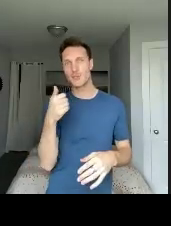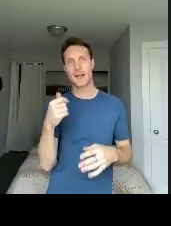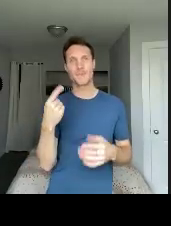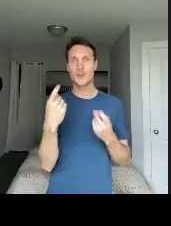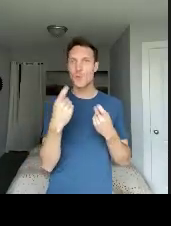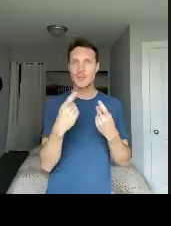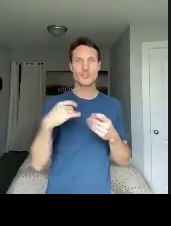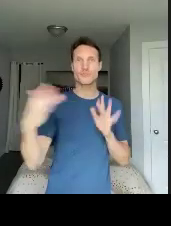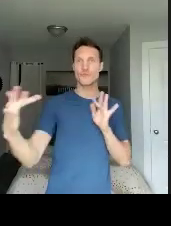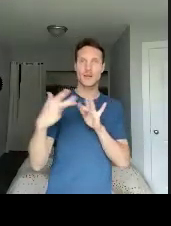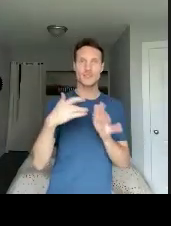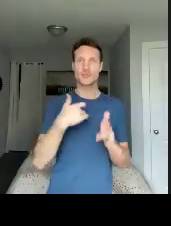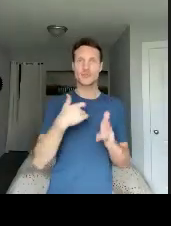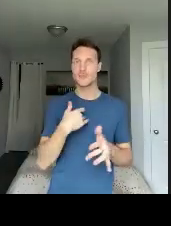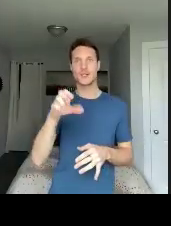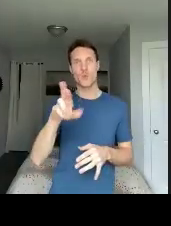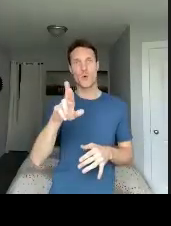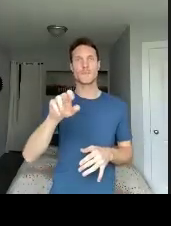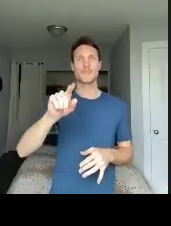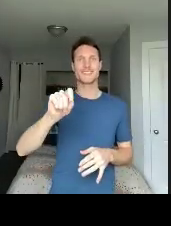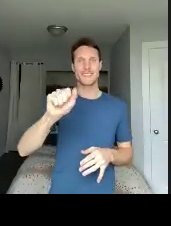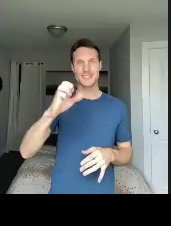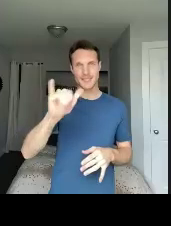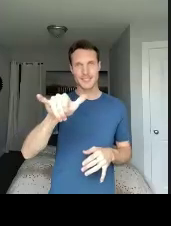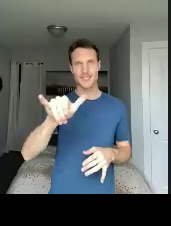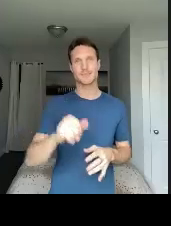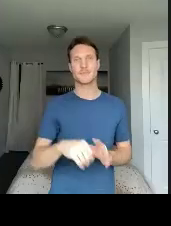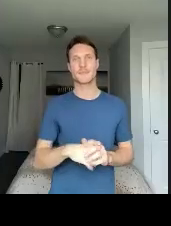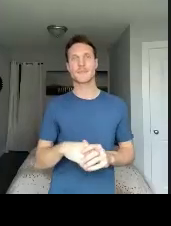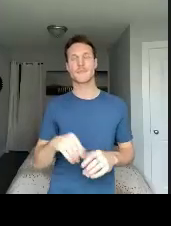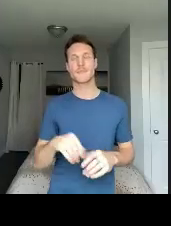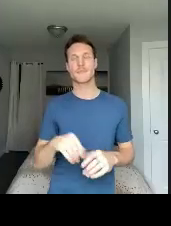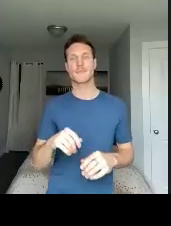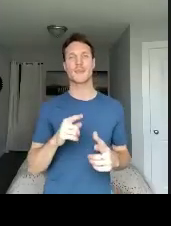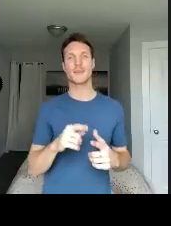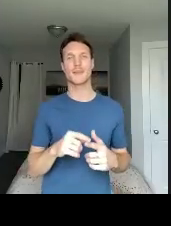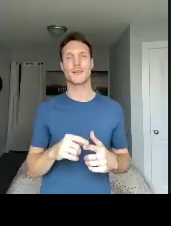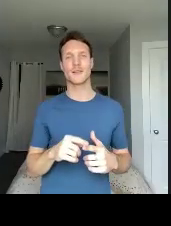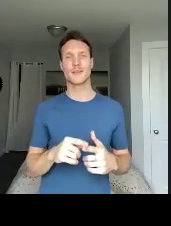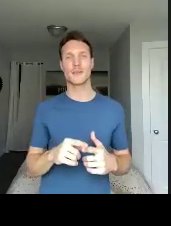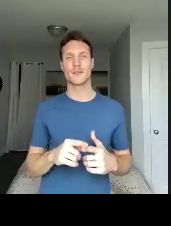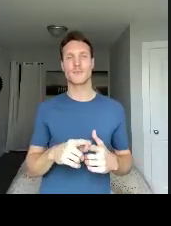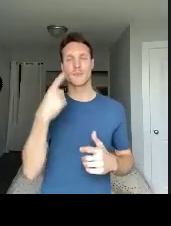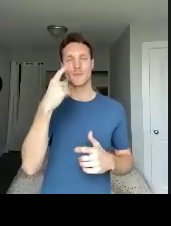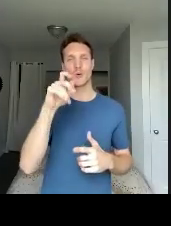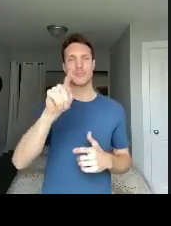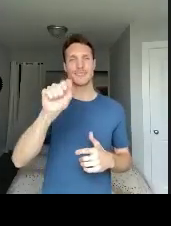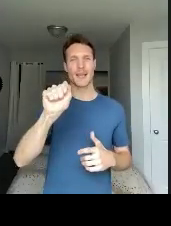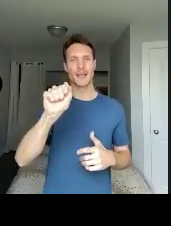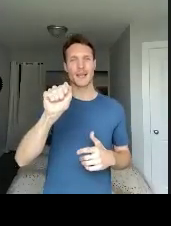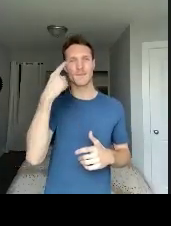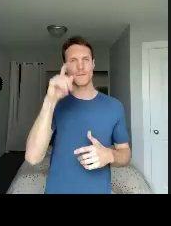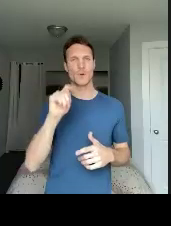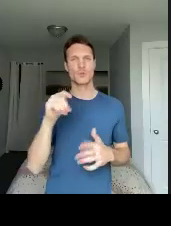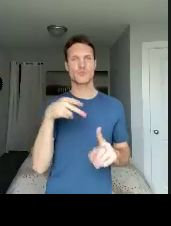We also were awarded a technical assistance grant from the ACL for TA for direct service